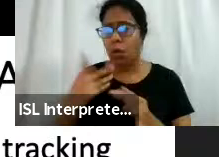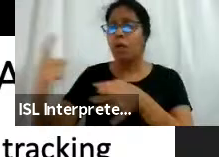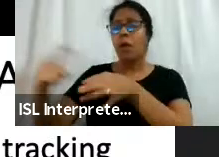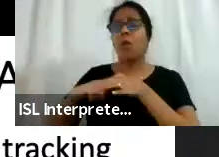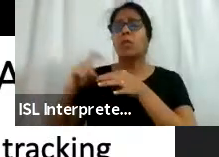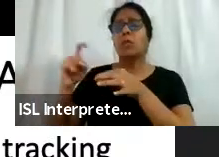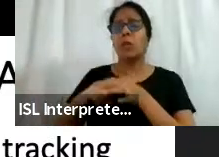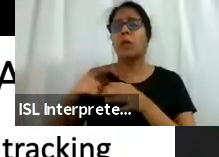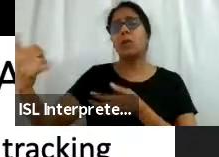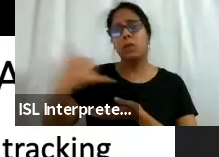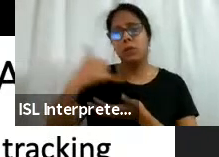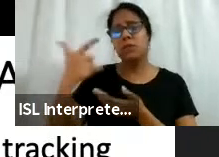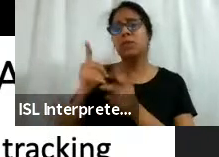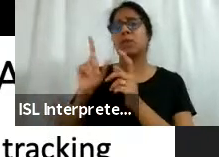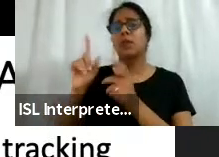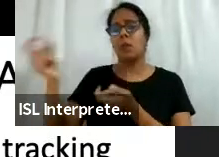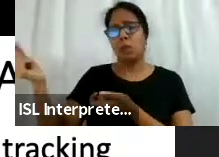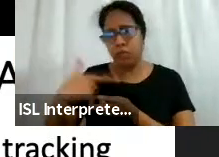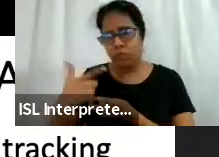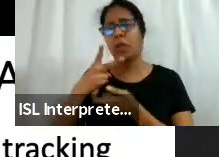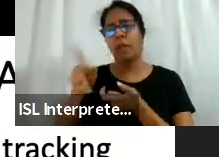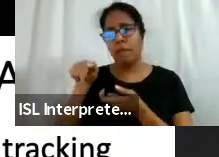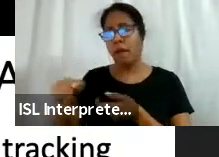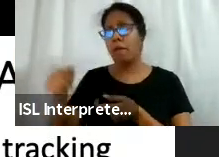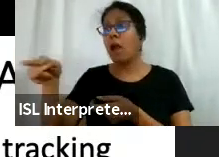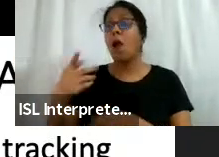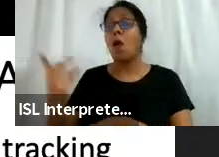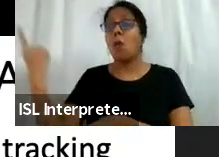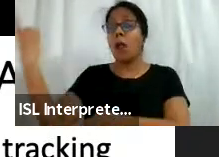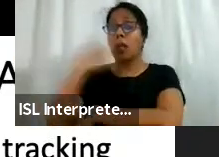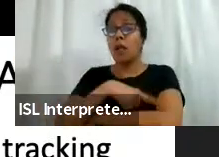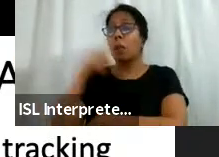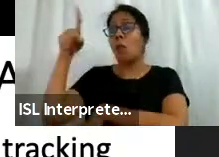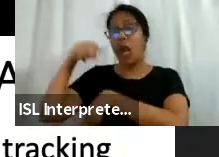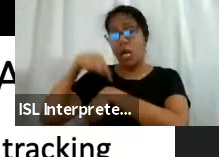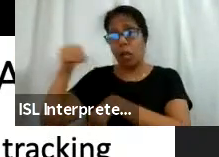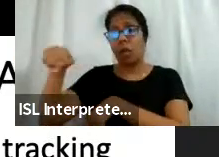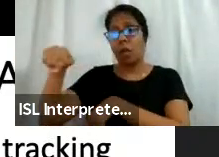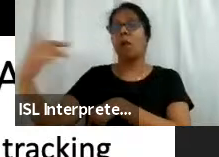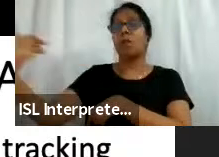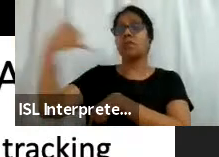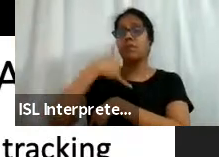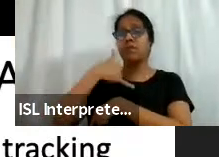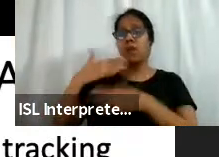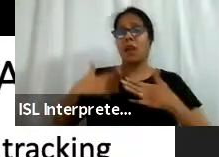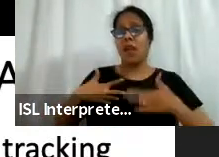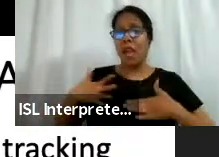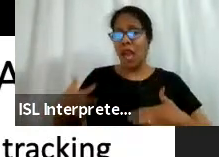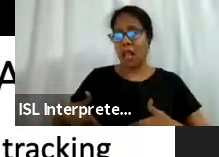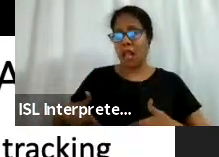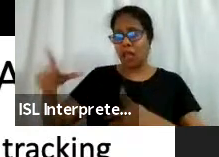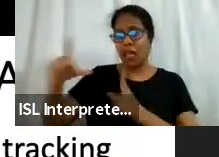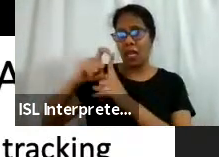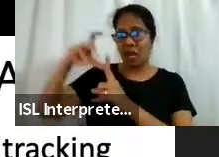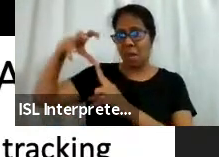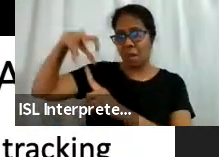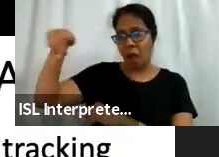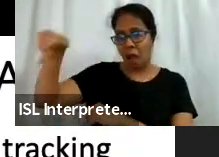Generally, you get a once in a day call from the health facility, any health facility in your district.